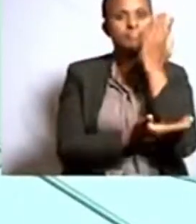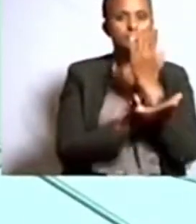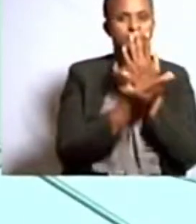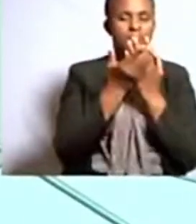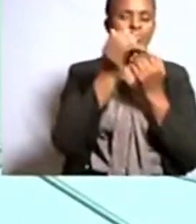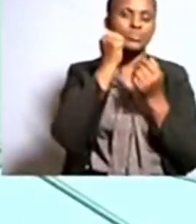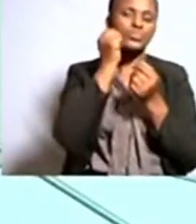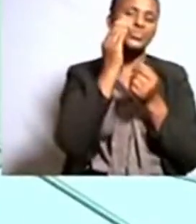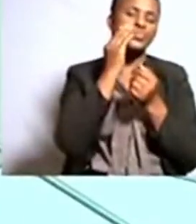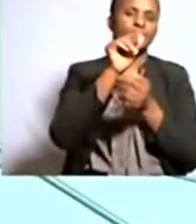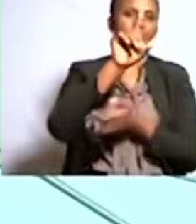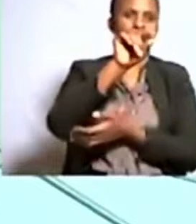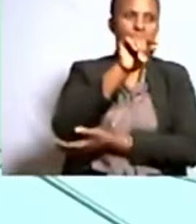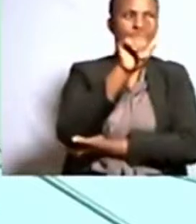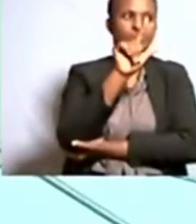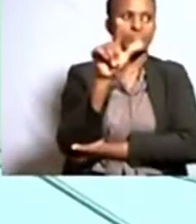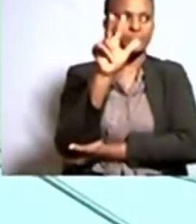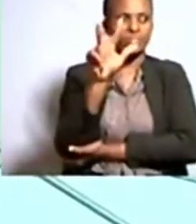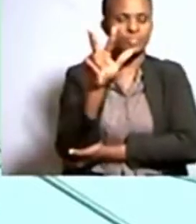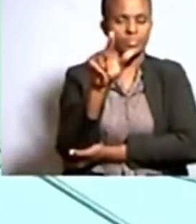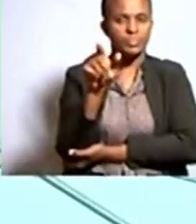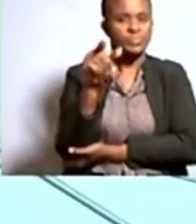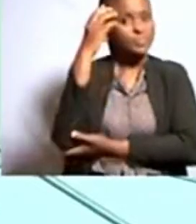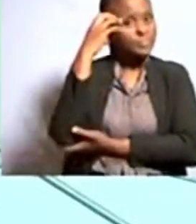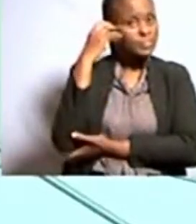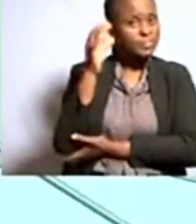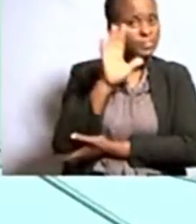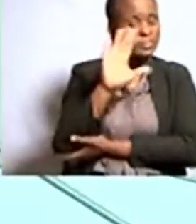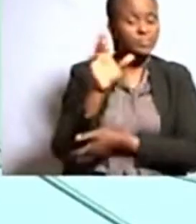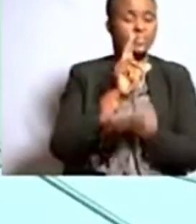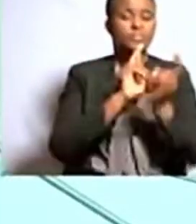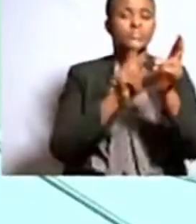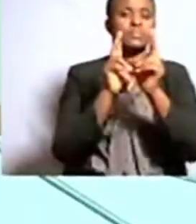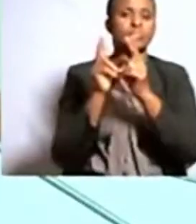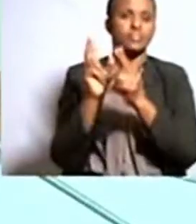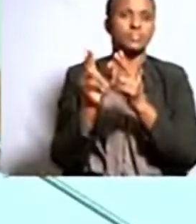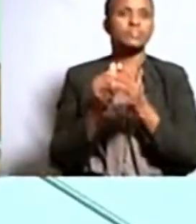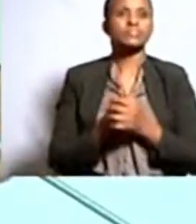by 2023. Controlling officer's response: